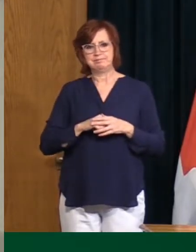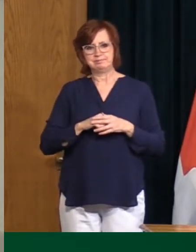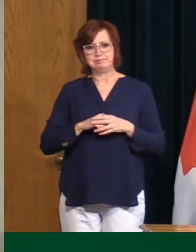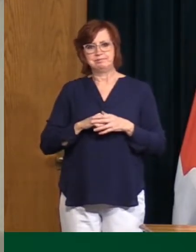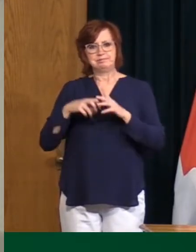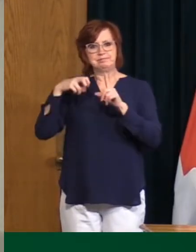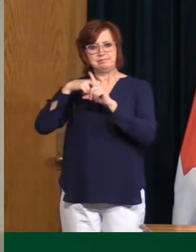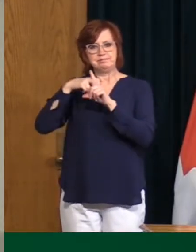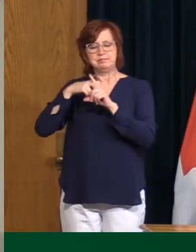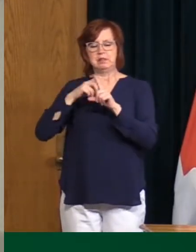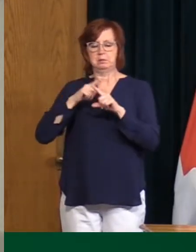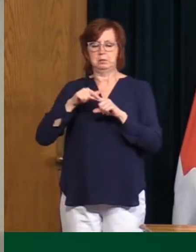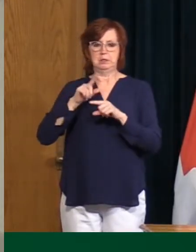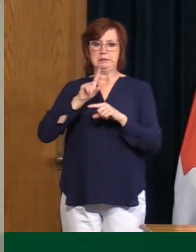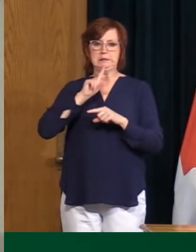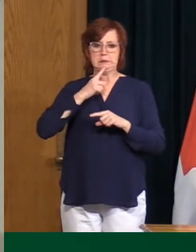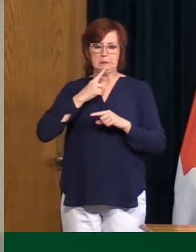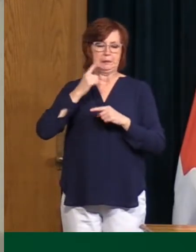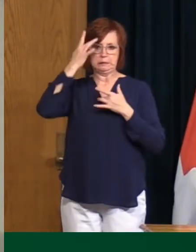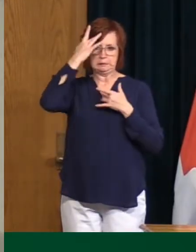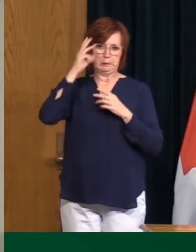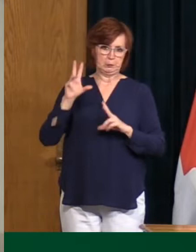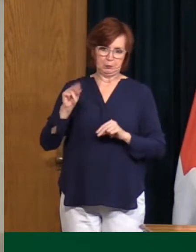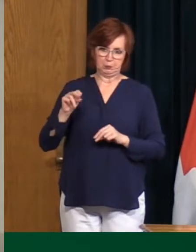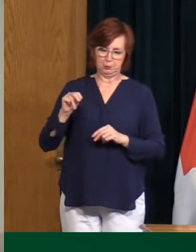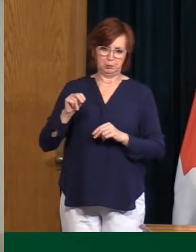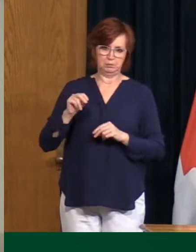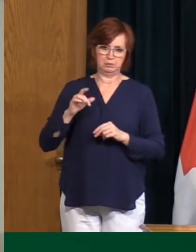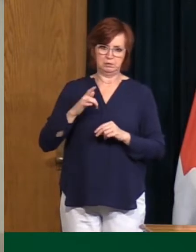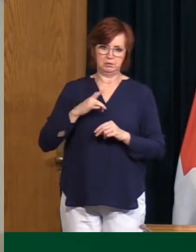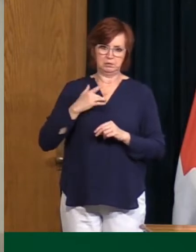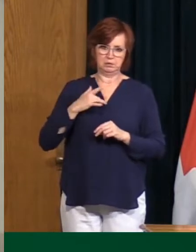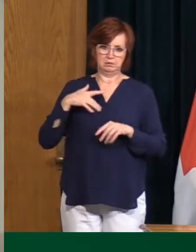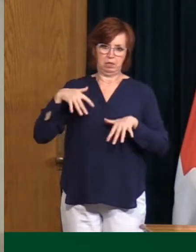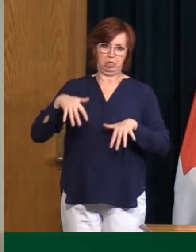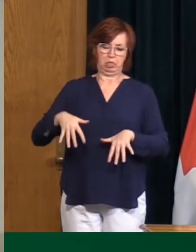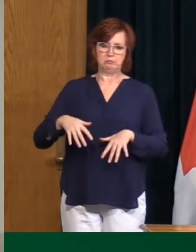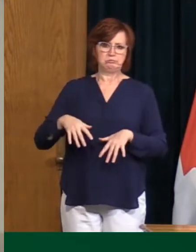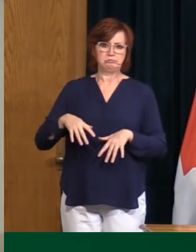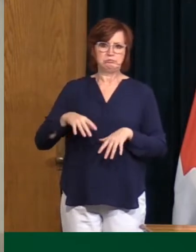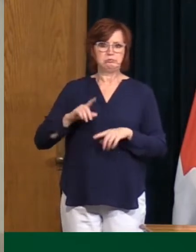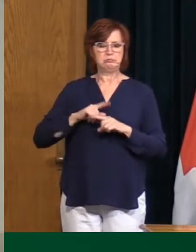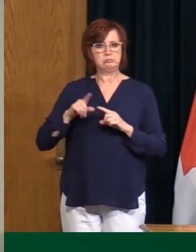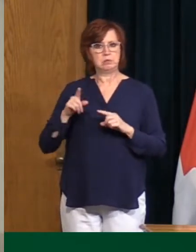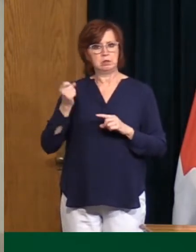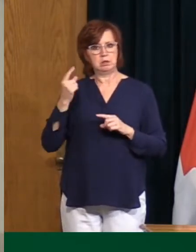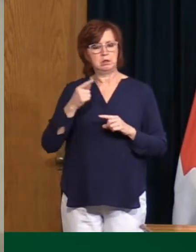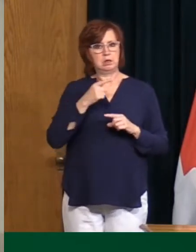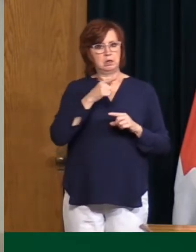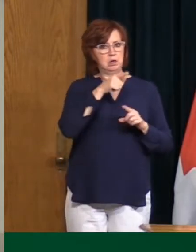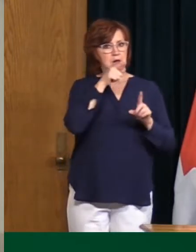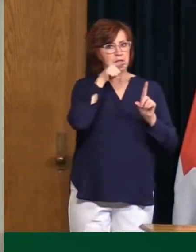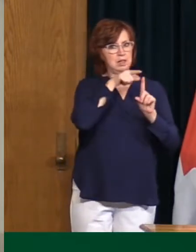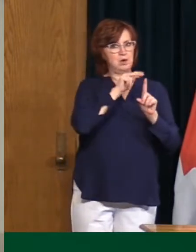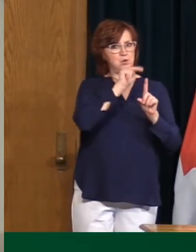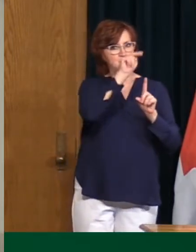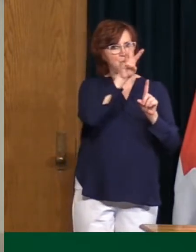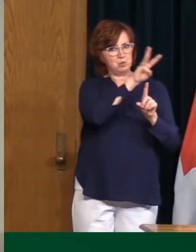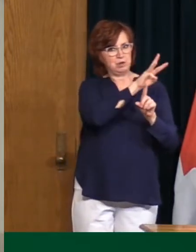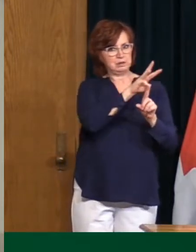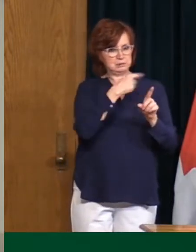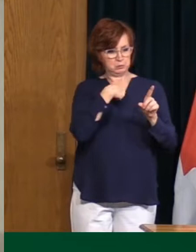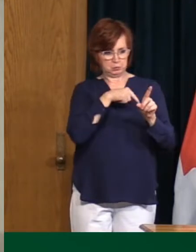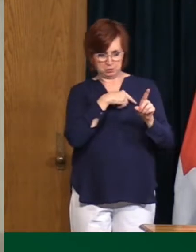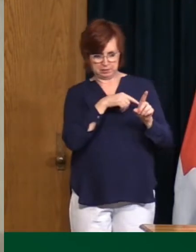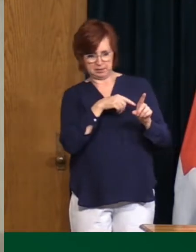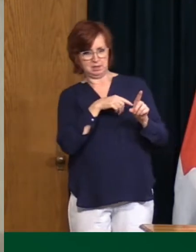contain each case you found. And in many situations in the Northwest, what we have found is many new cases have no further contacts